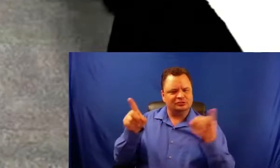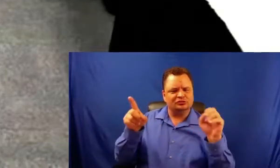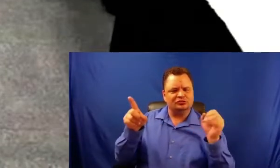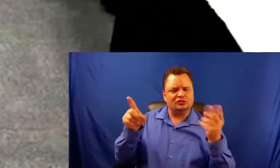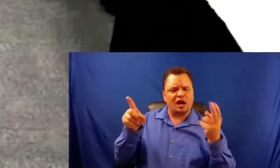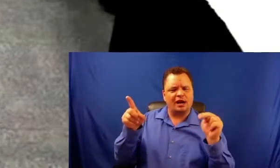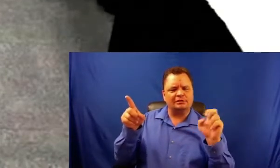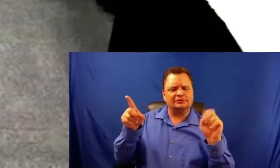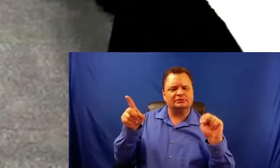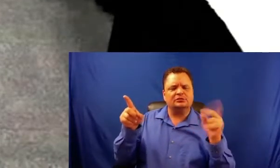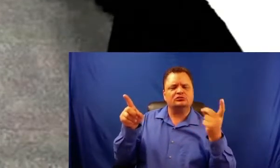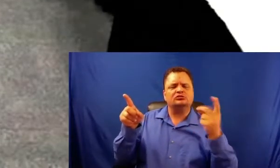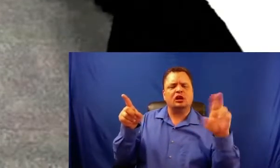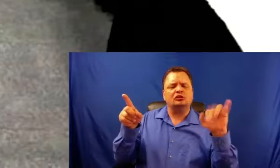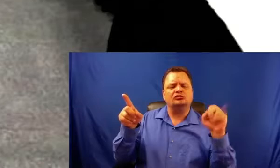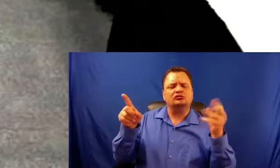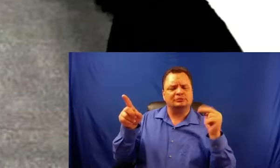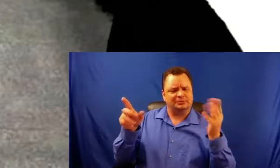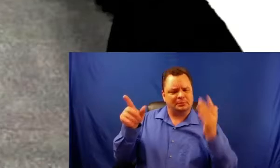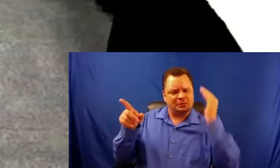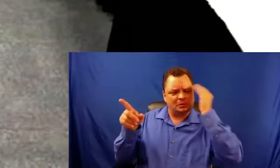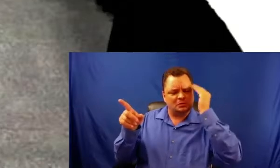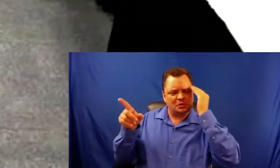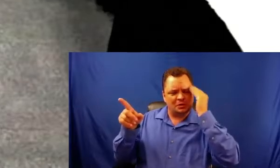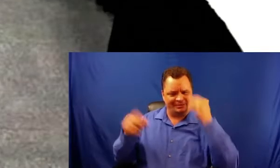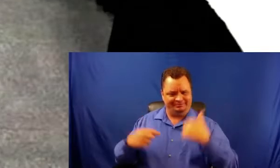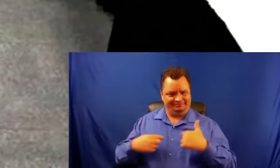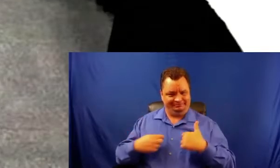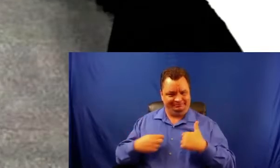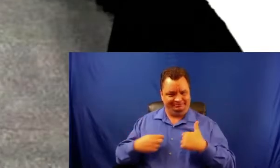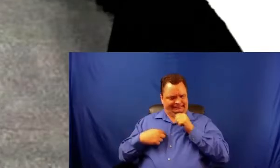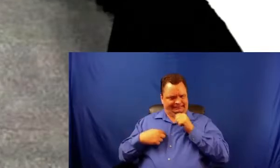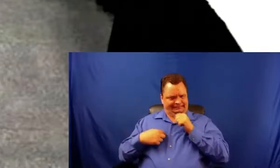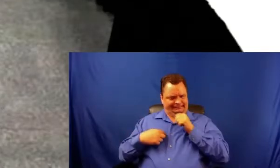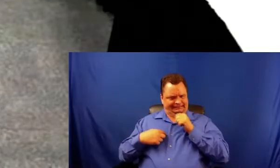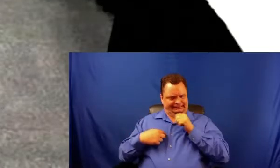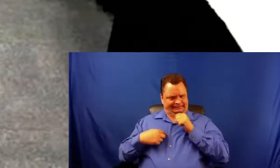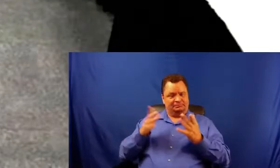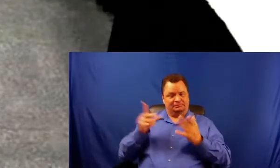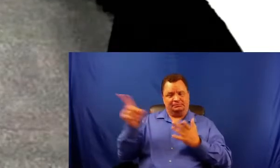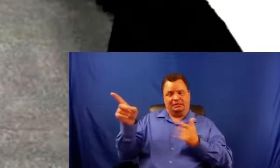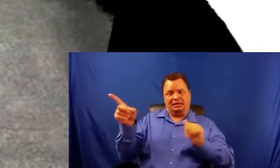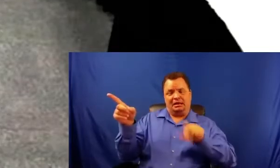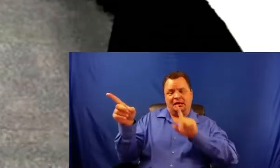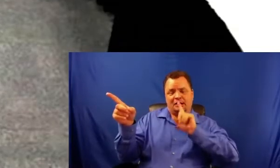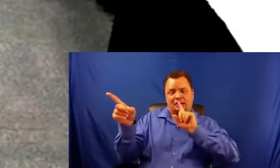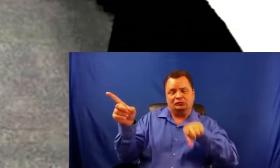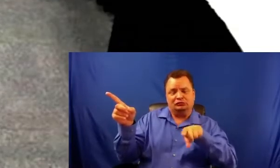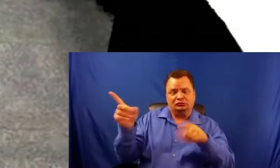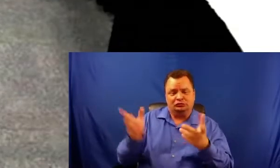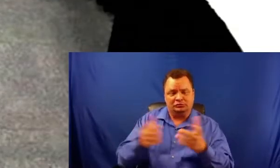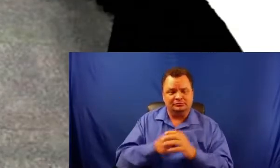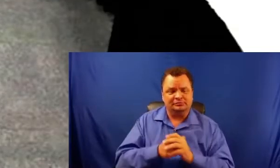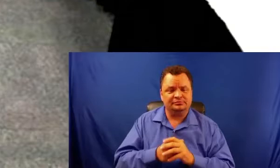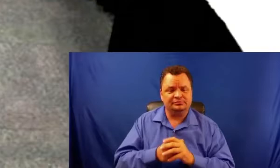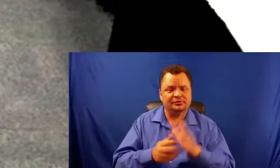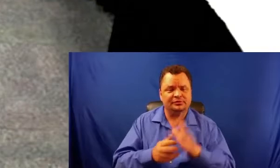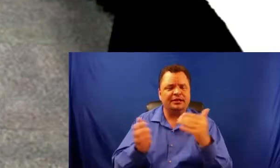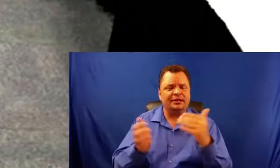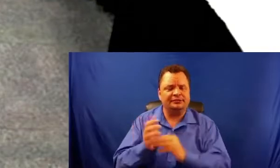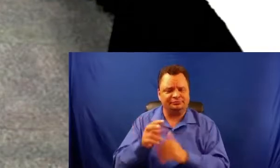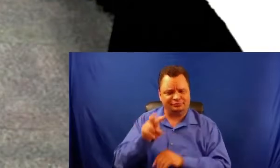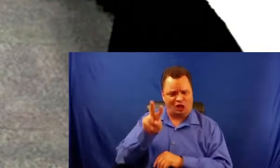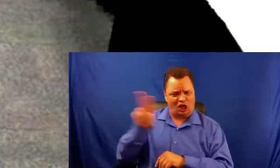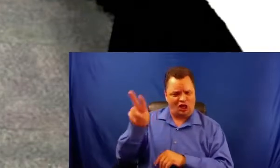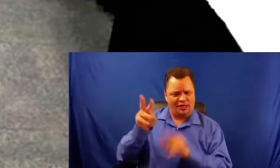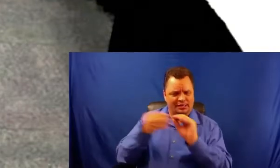really can't speak to that, Commissioner. But again, just looking at the aggregate data set, what we see is